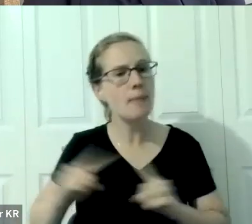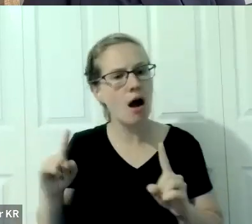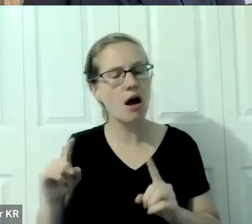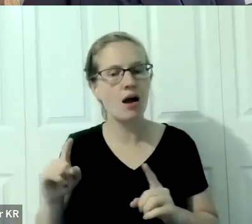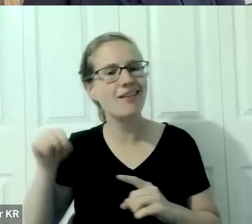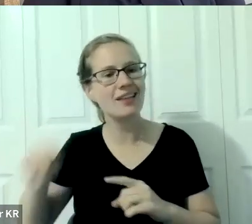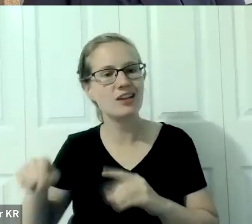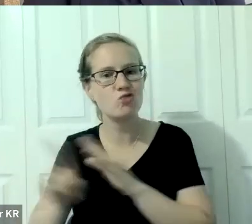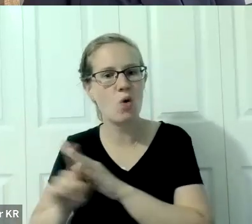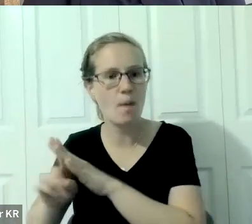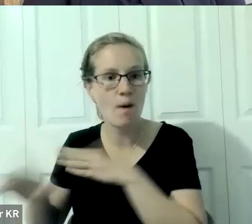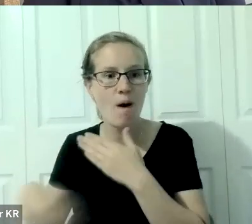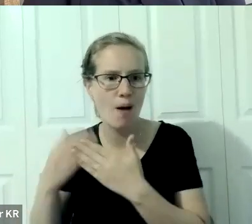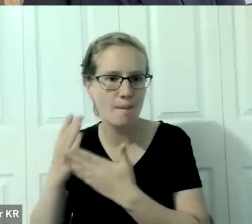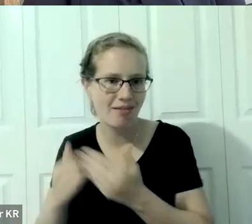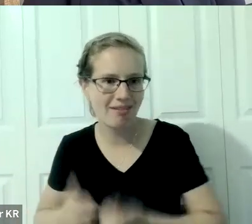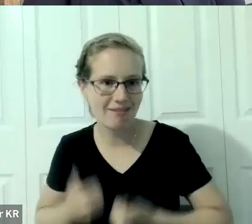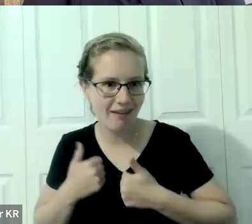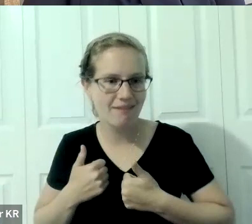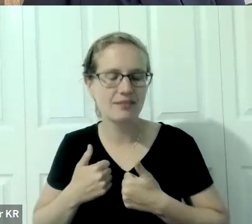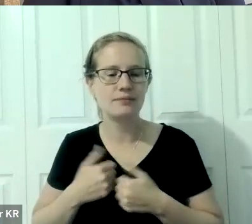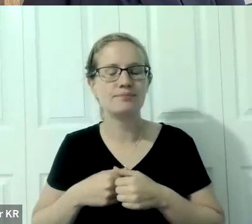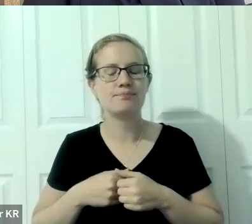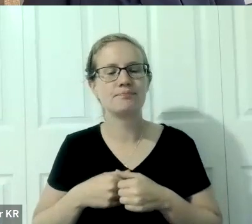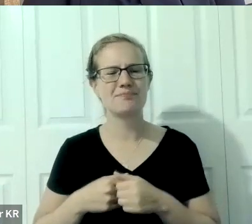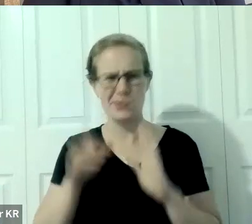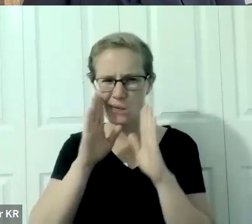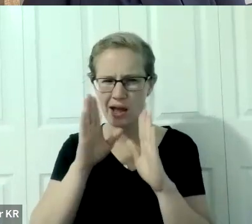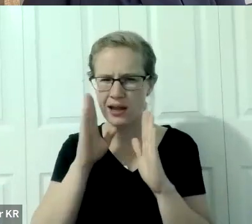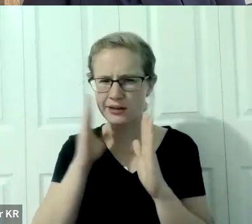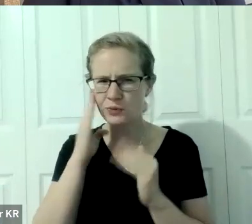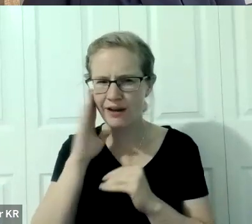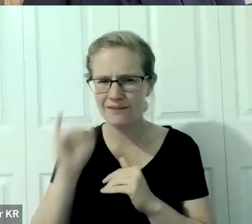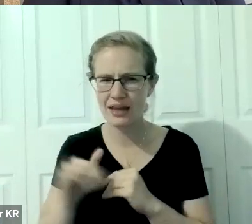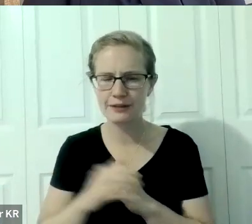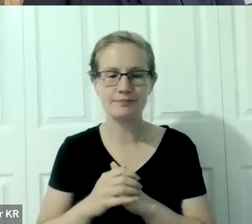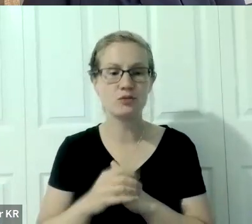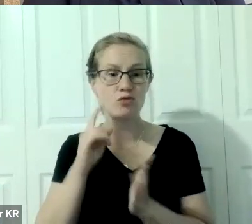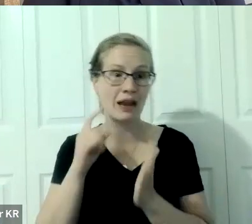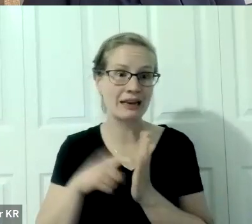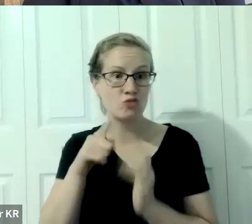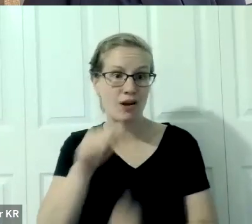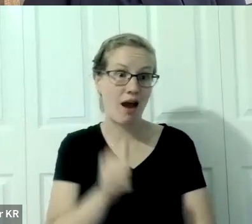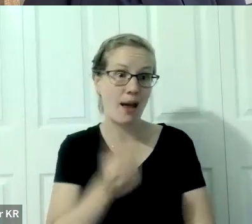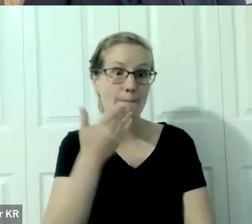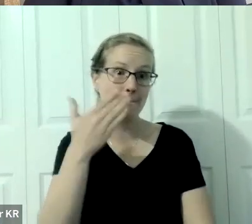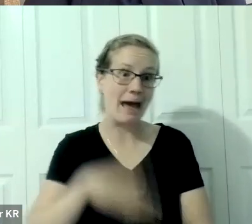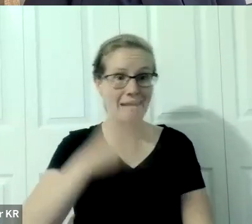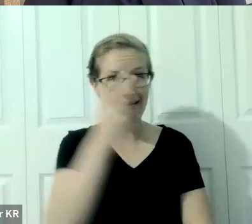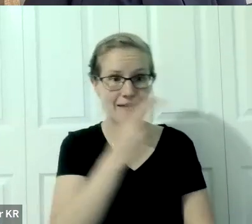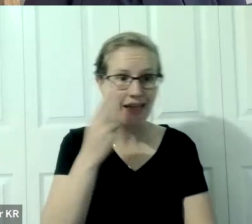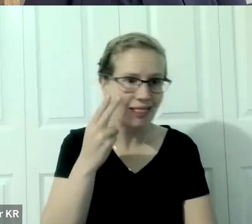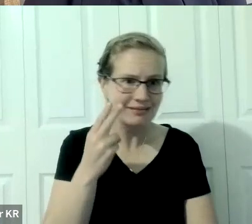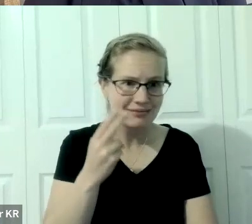It's to be aware of that. And I think it's important to also recognize that you're not a bad Catholic. You're not a